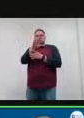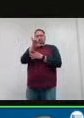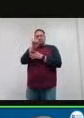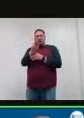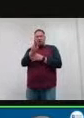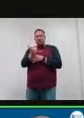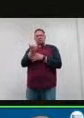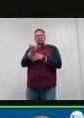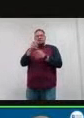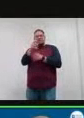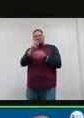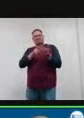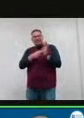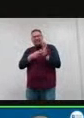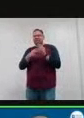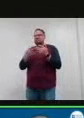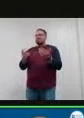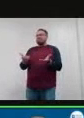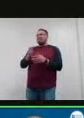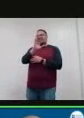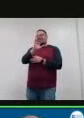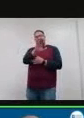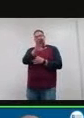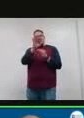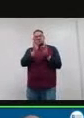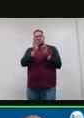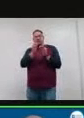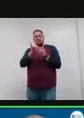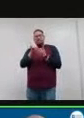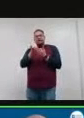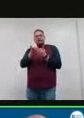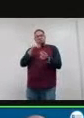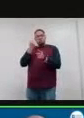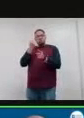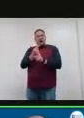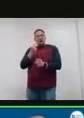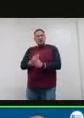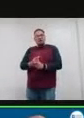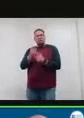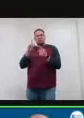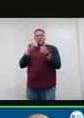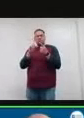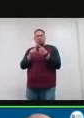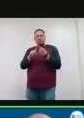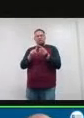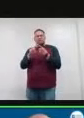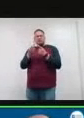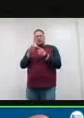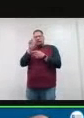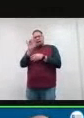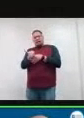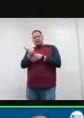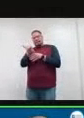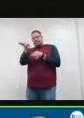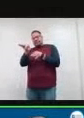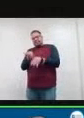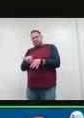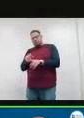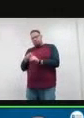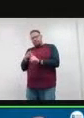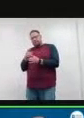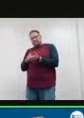mean? And actually his interpretation of that is correct to the denotative definition